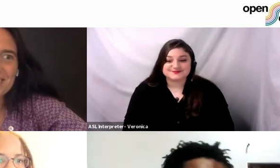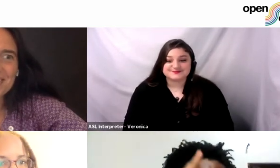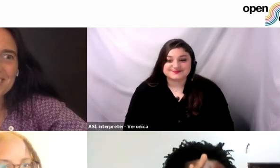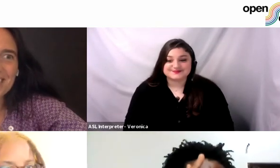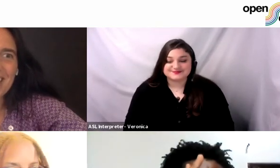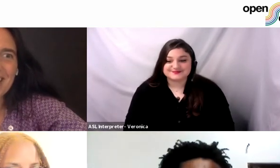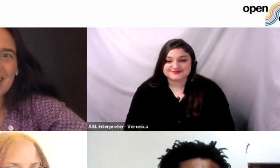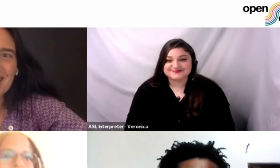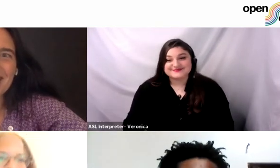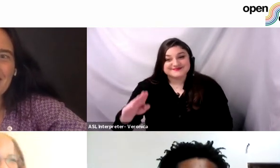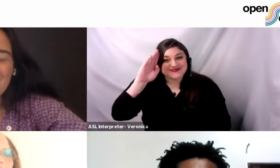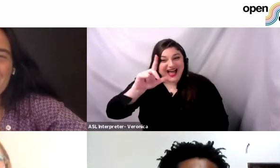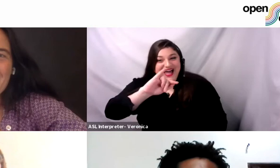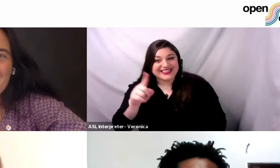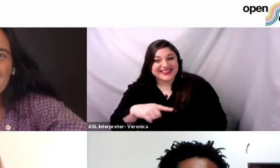Hi, Liz. Yay!